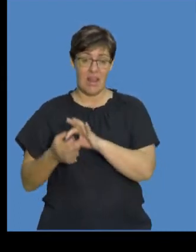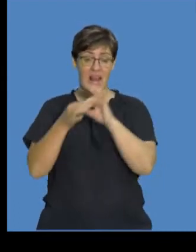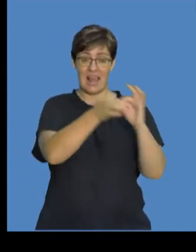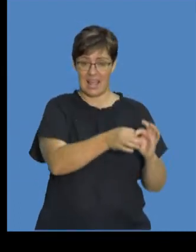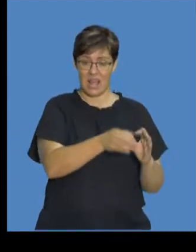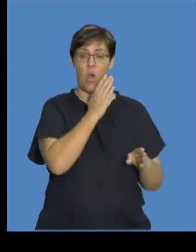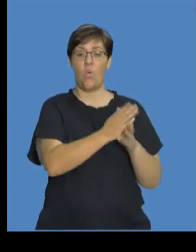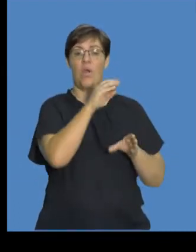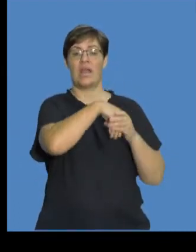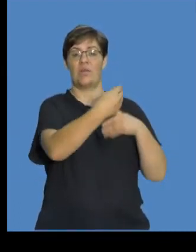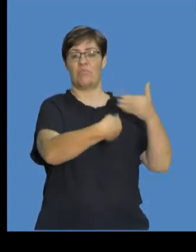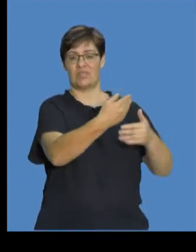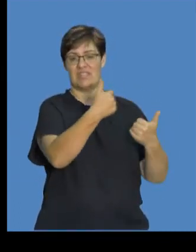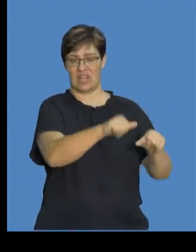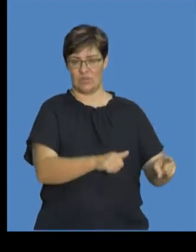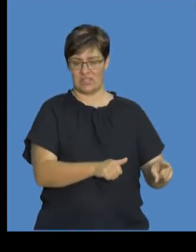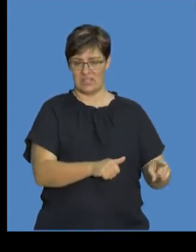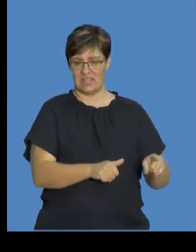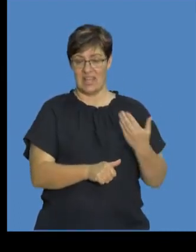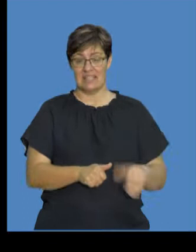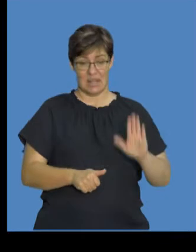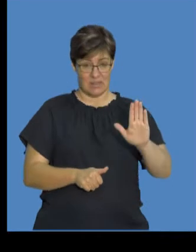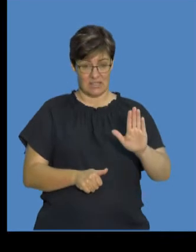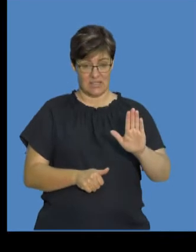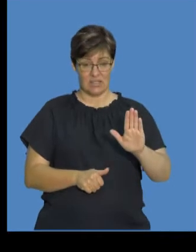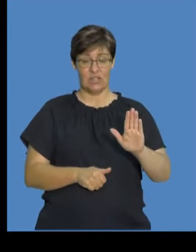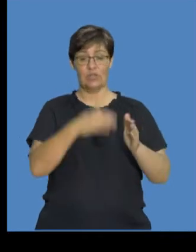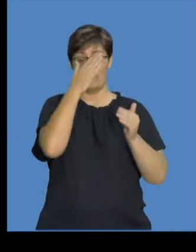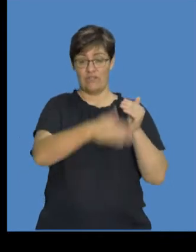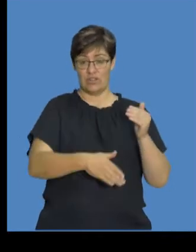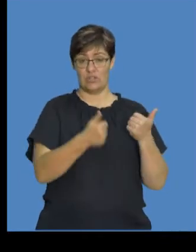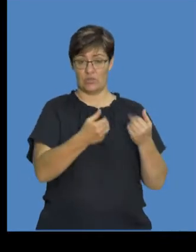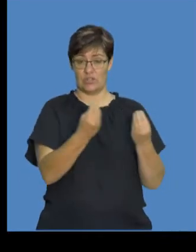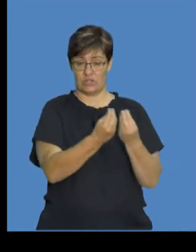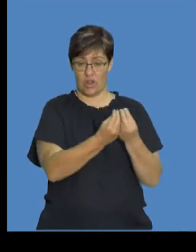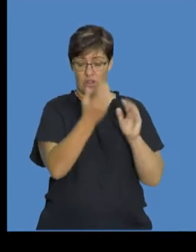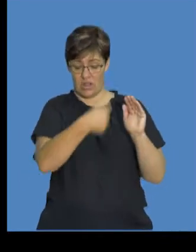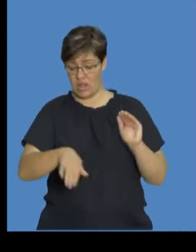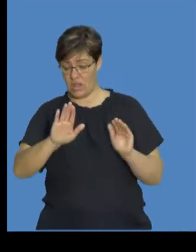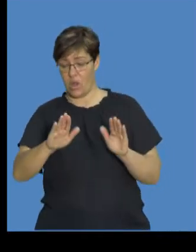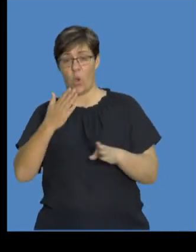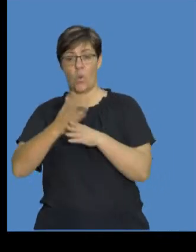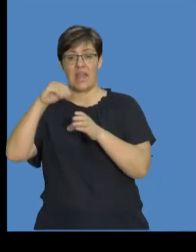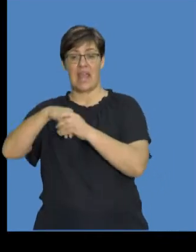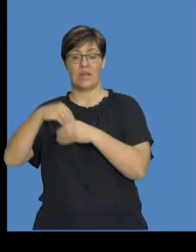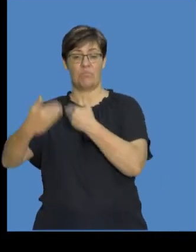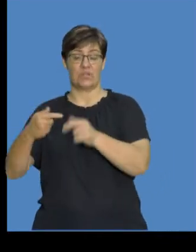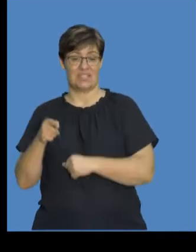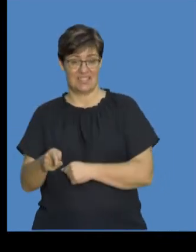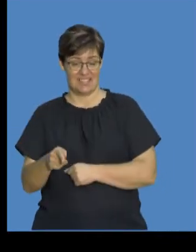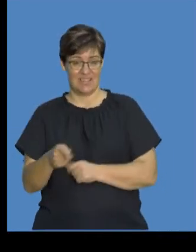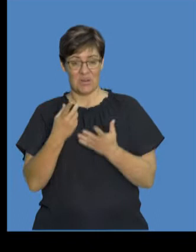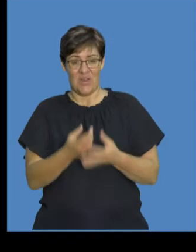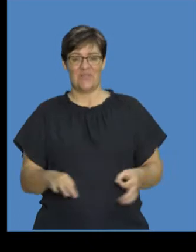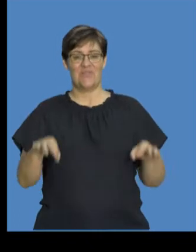it to your work in process account, a debit to finished goods stock, a credit to work in process,